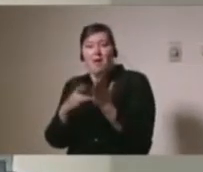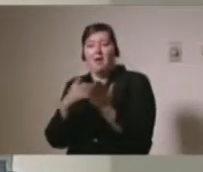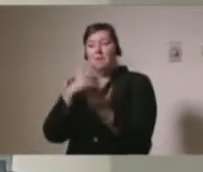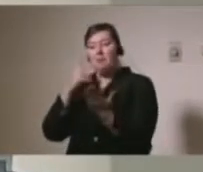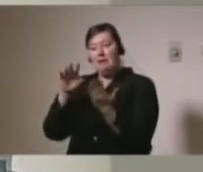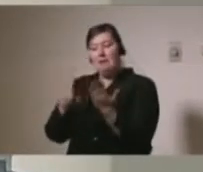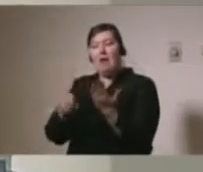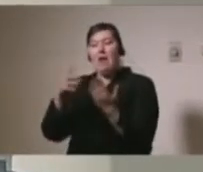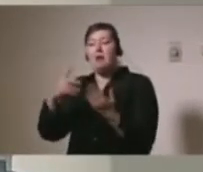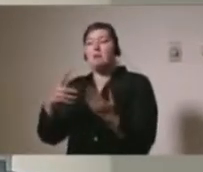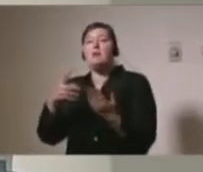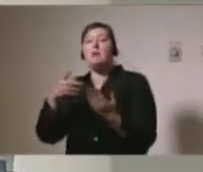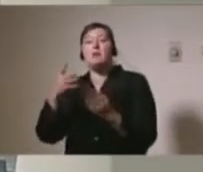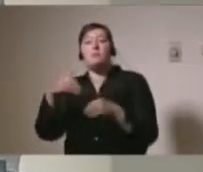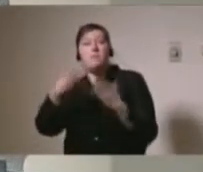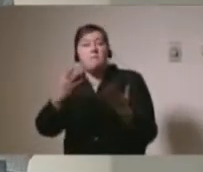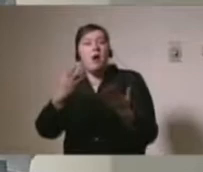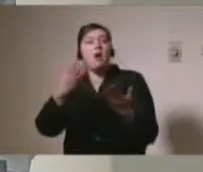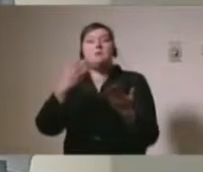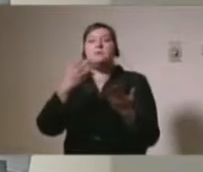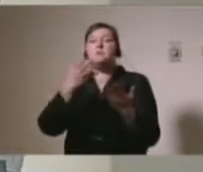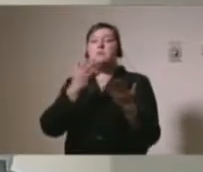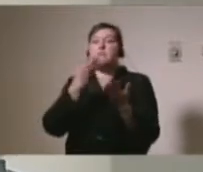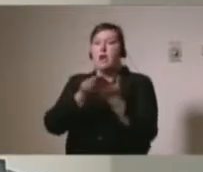financial services at home.